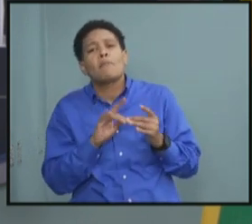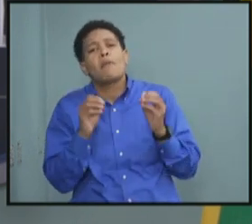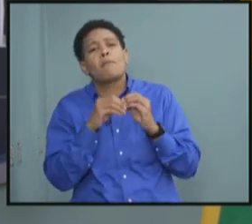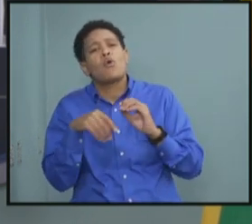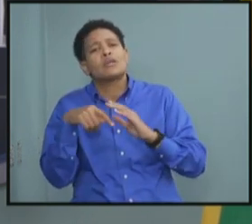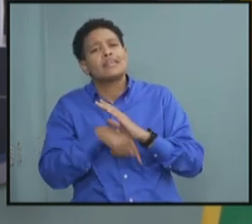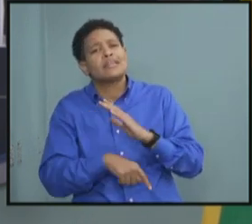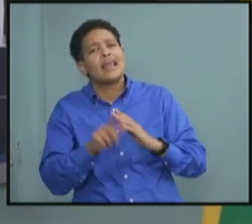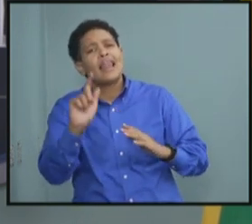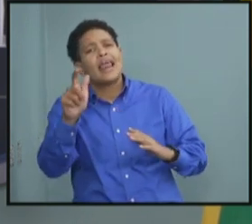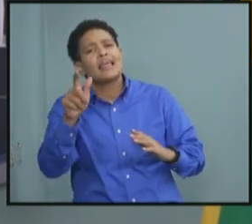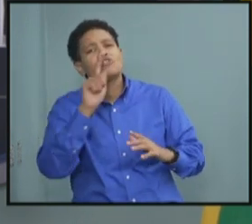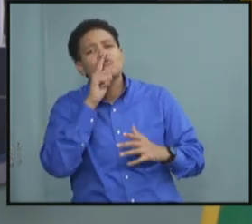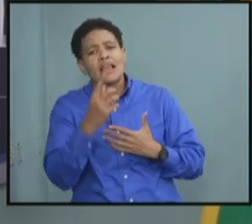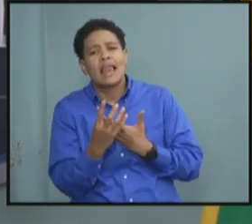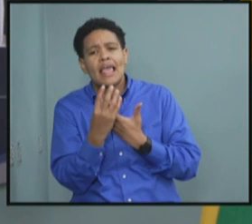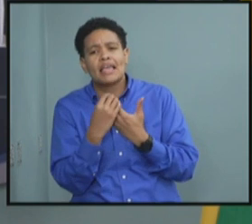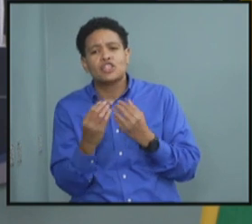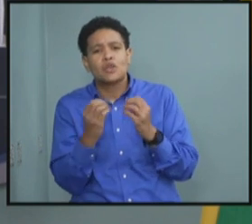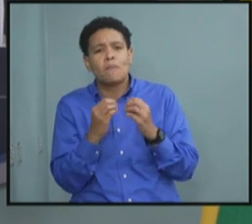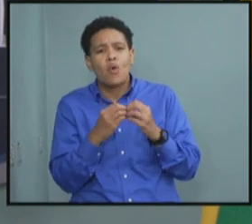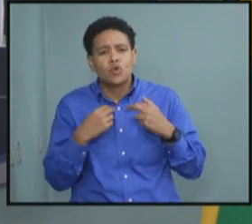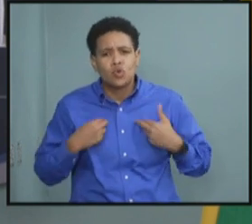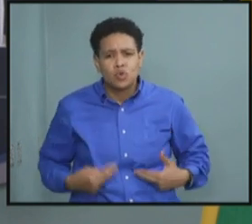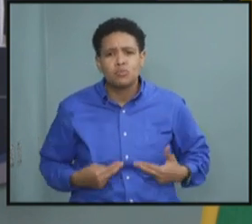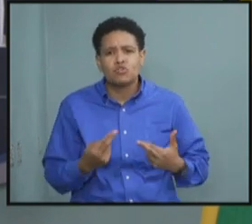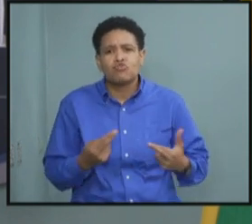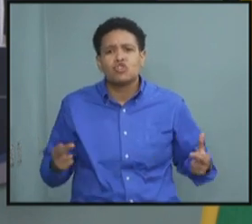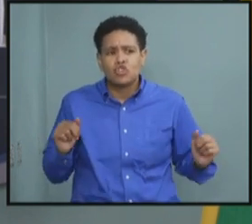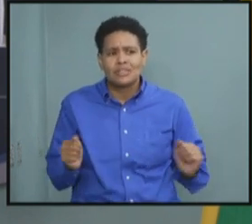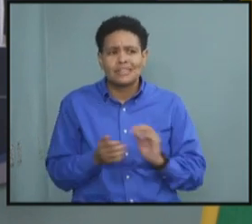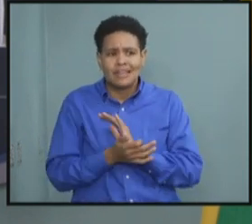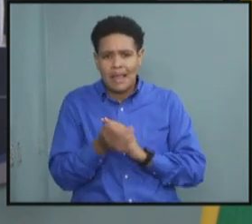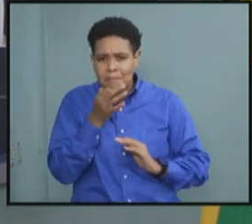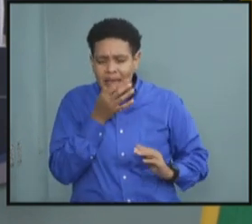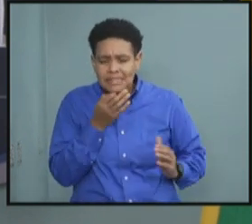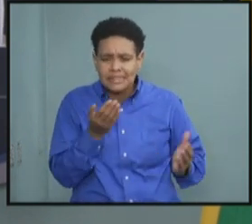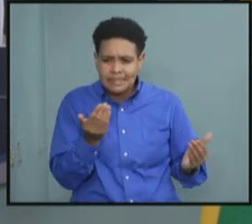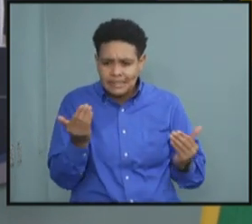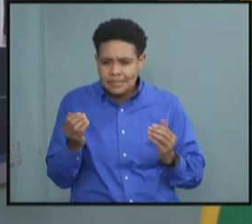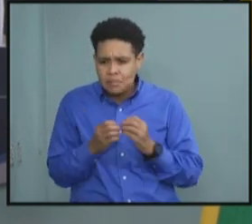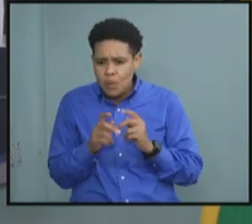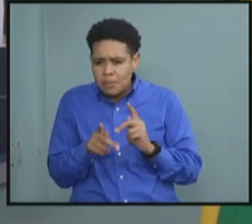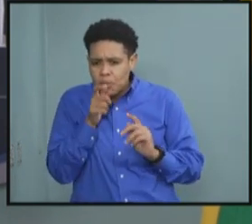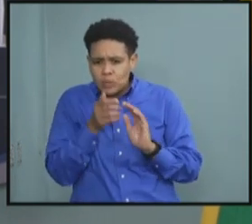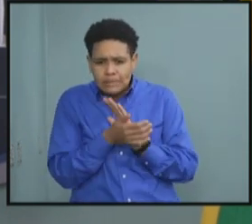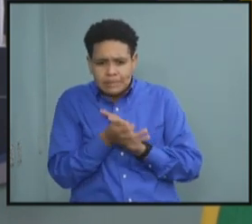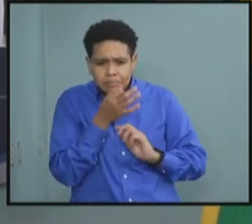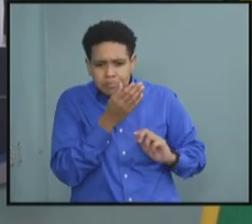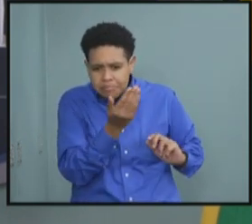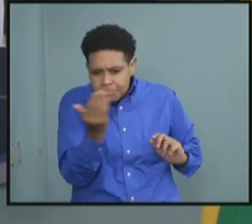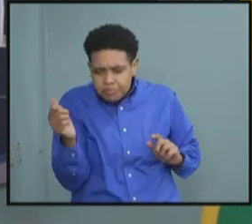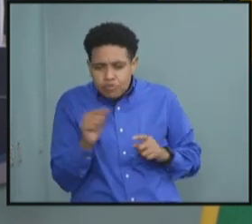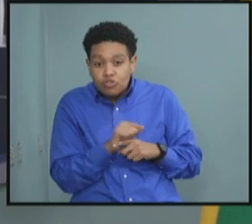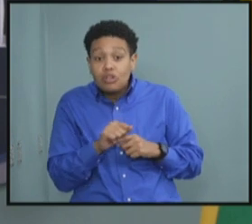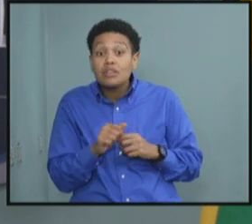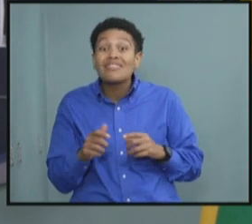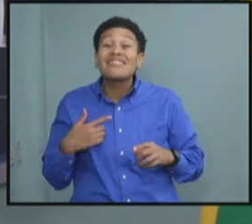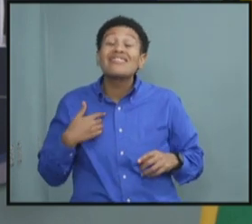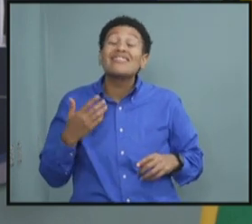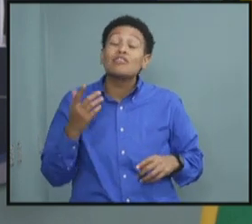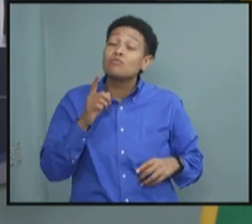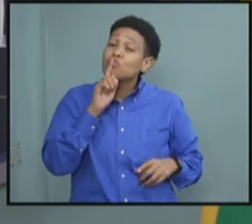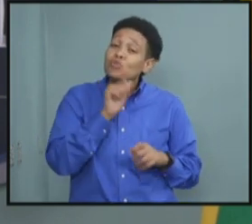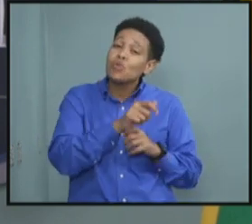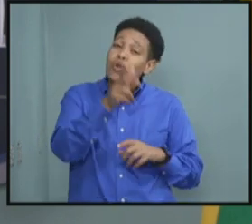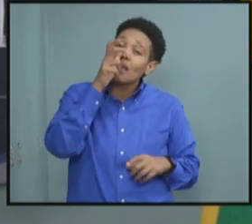later on, is engaging more human resource capacity. I'm sure you'd have heard me say that part of the challenge we